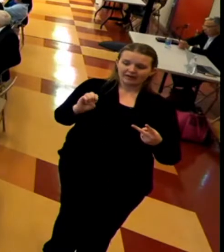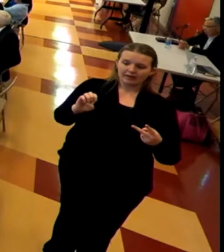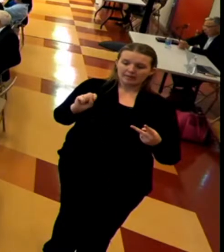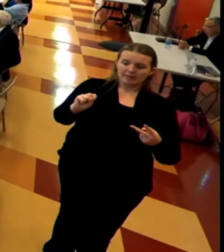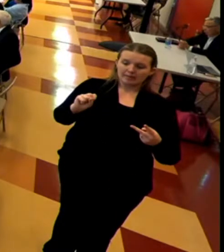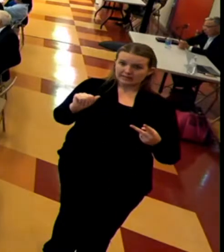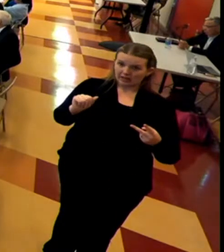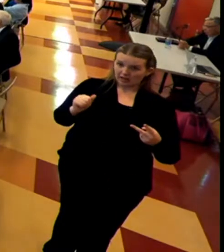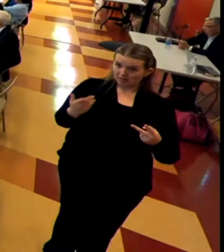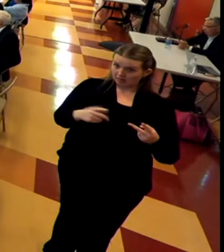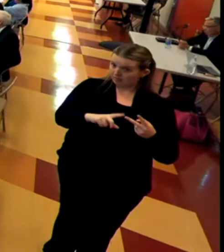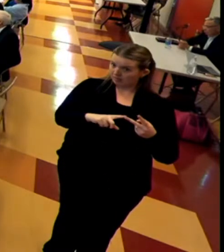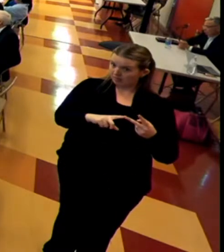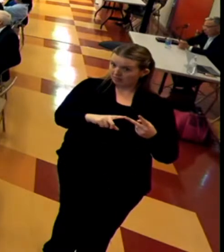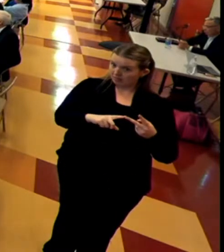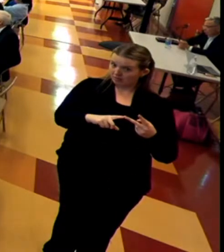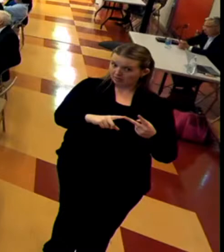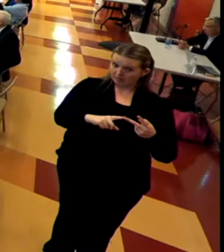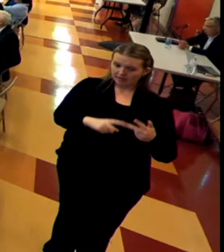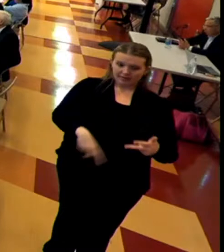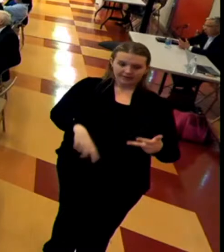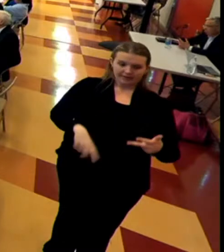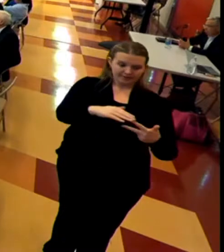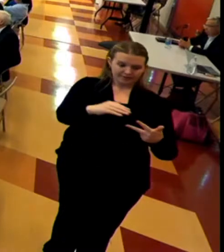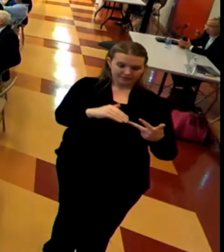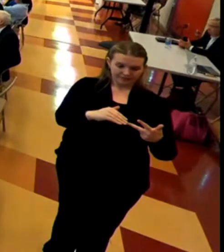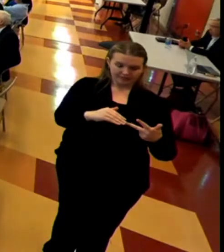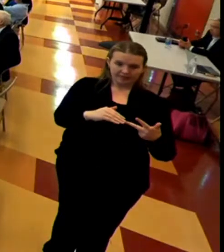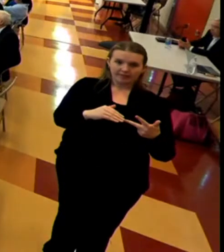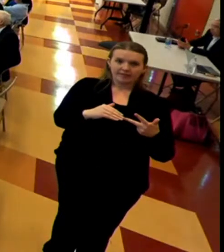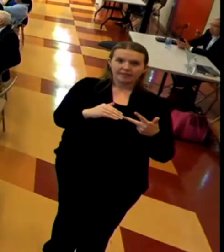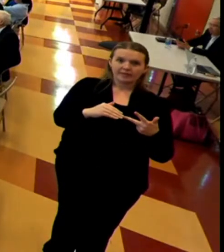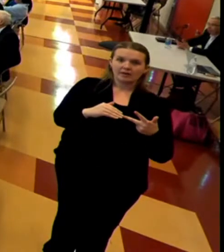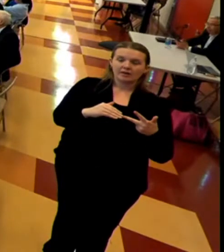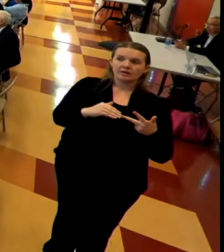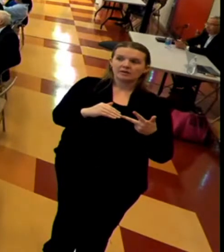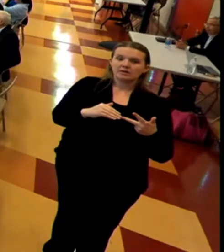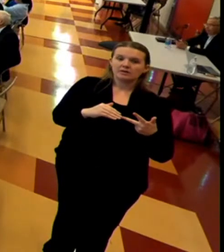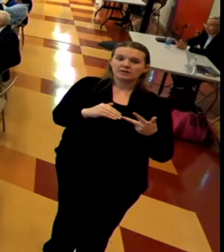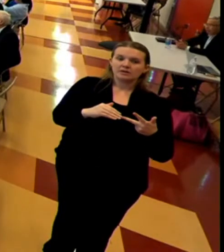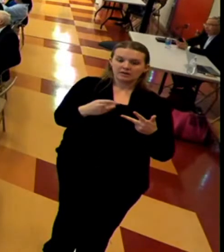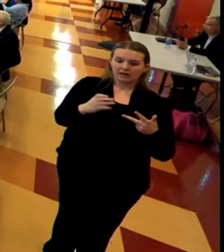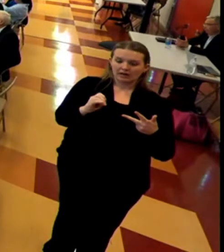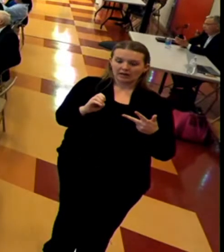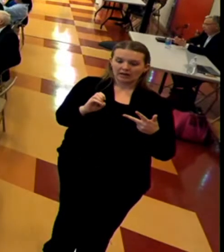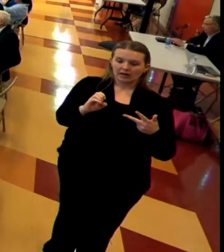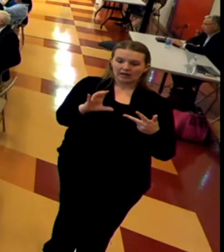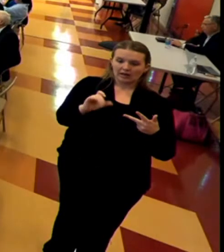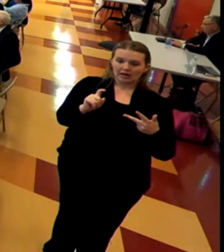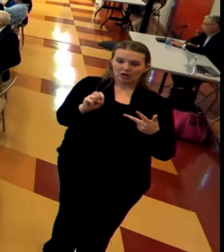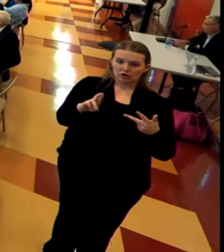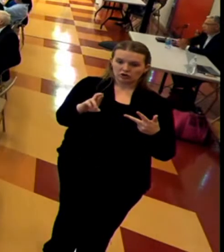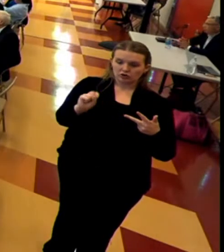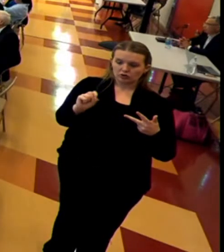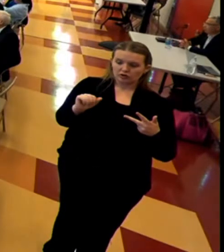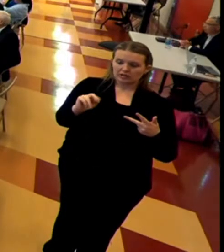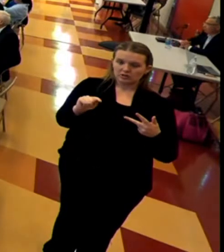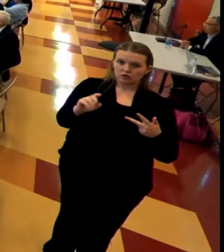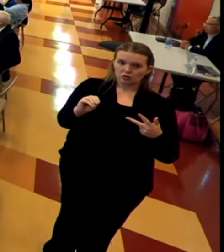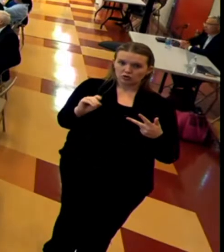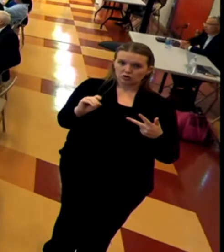Joseph. And then after Mr. Mesa is Hector Santos.